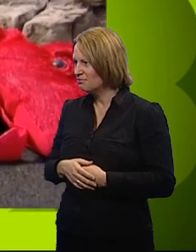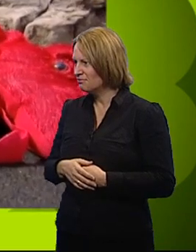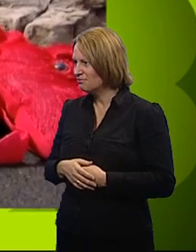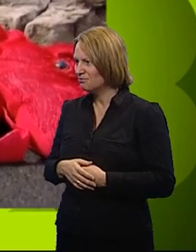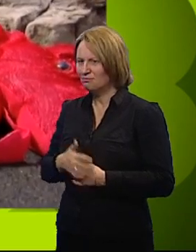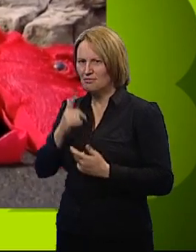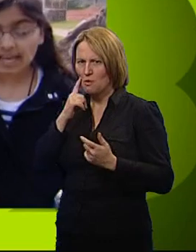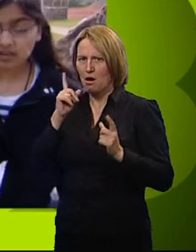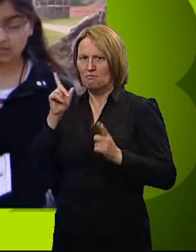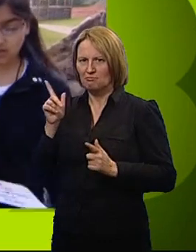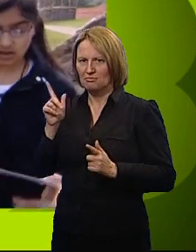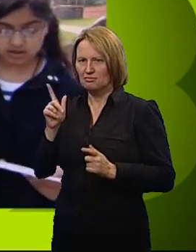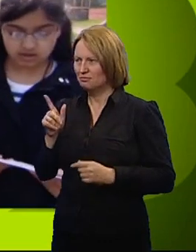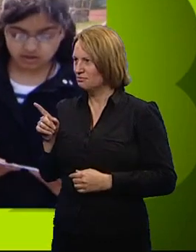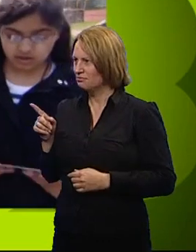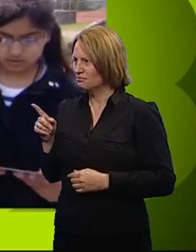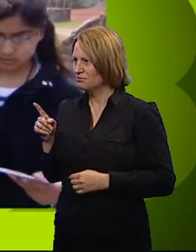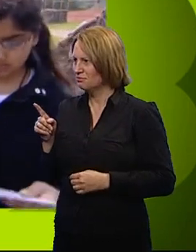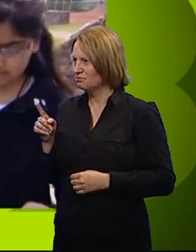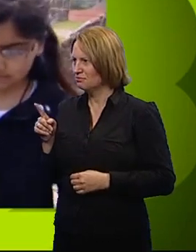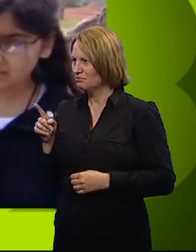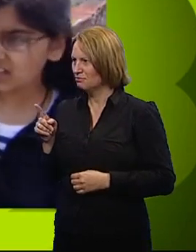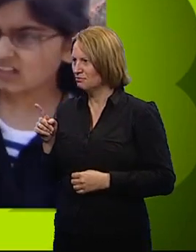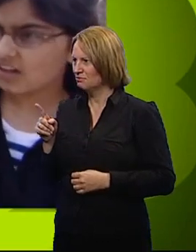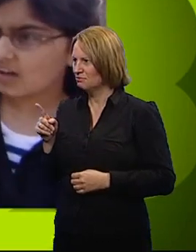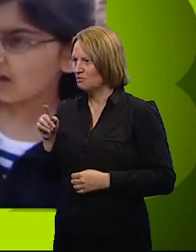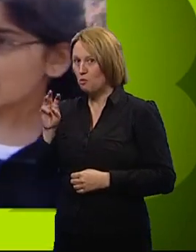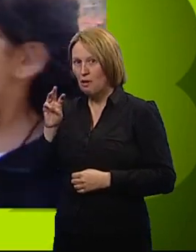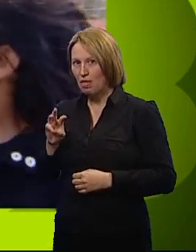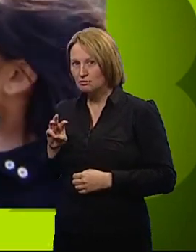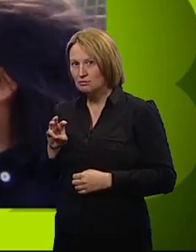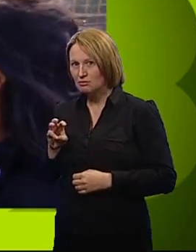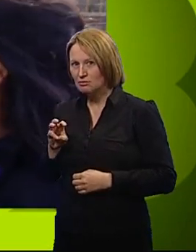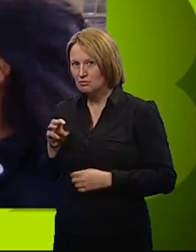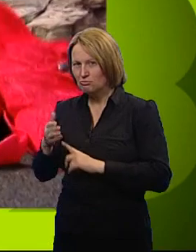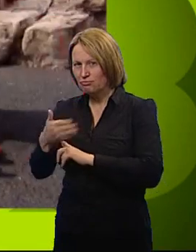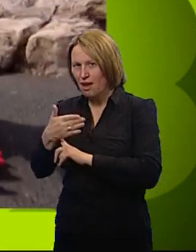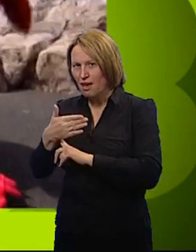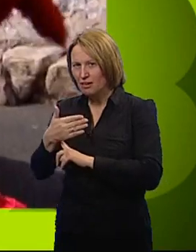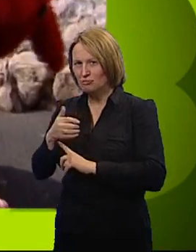Careful, guys. You're going to wake him up. Whales! There's a, on the flag, there's a dragon, isn't there? A red dragon.